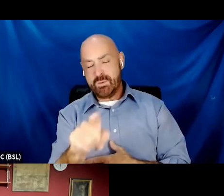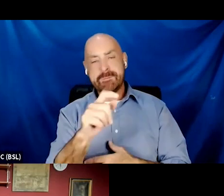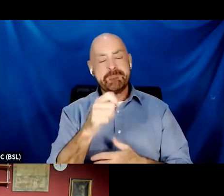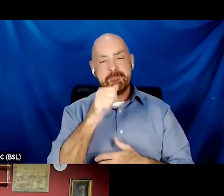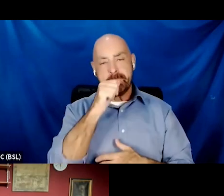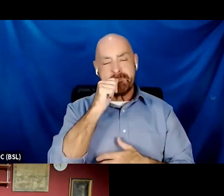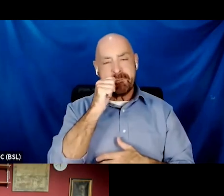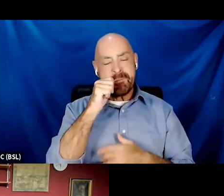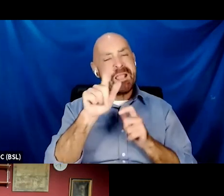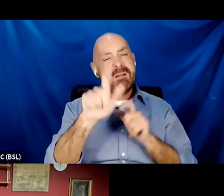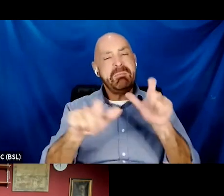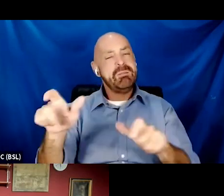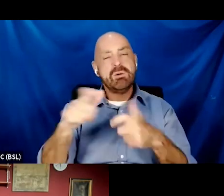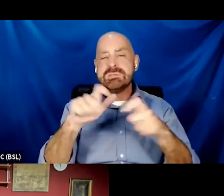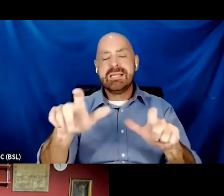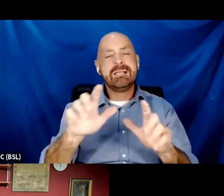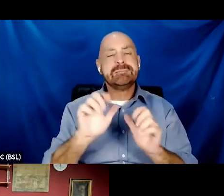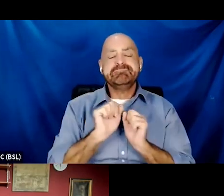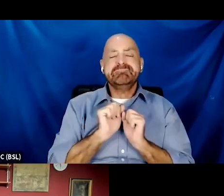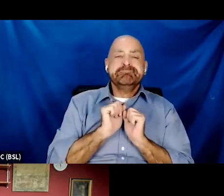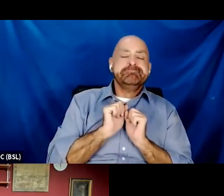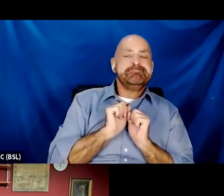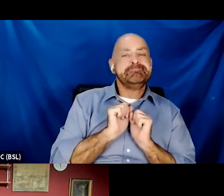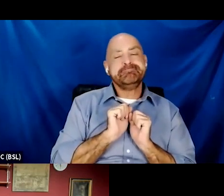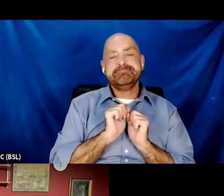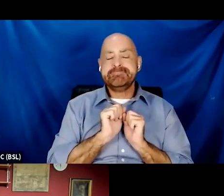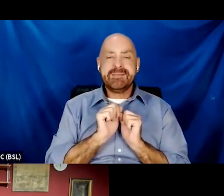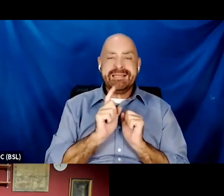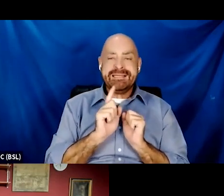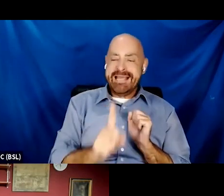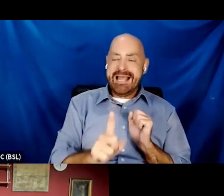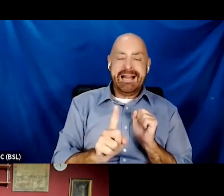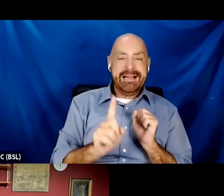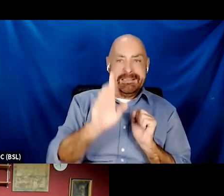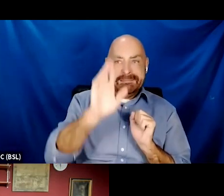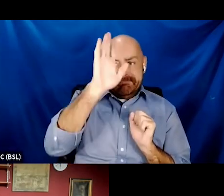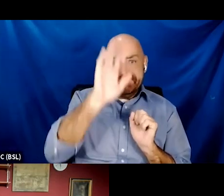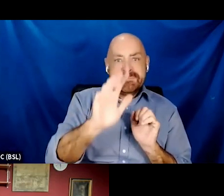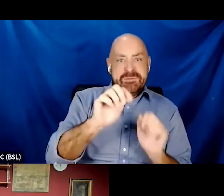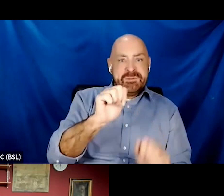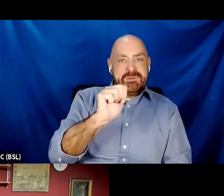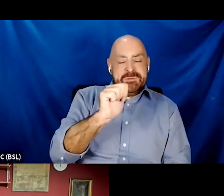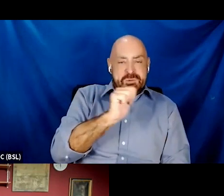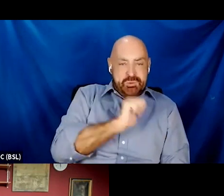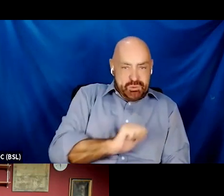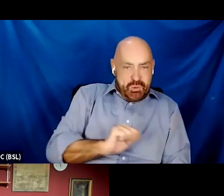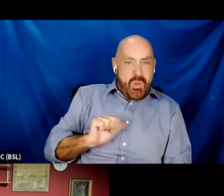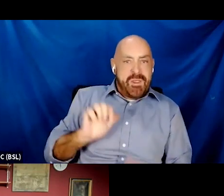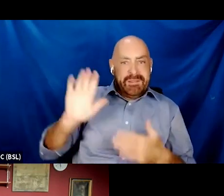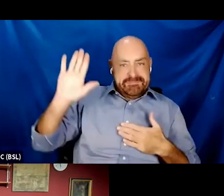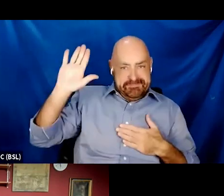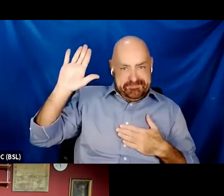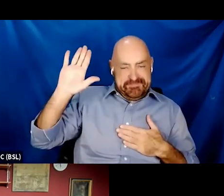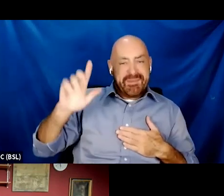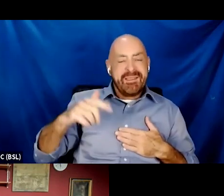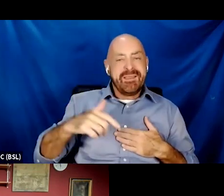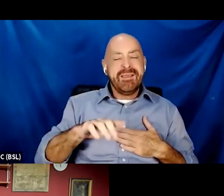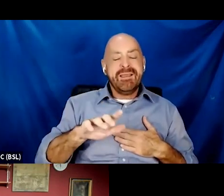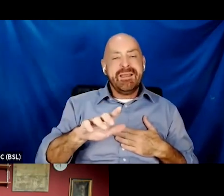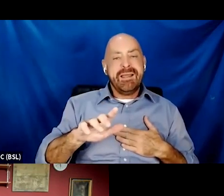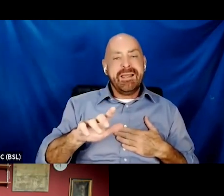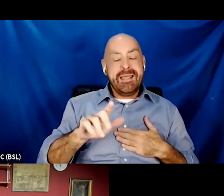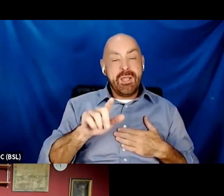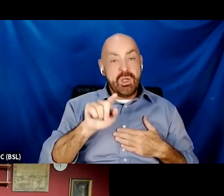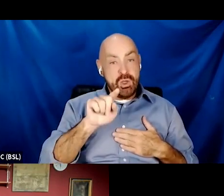reticent to tell the truth, in effect, even to ourselves, about how we feel. So if you really want to know how